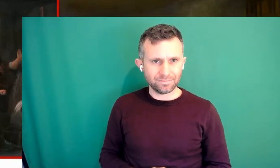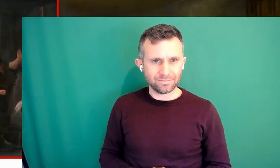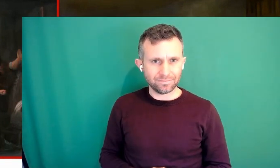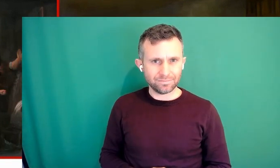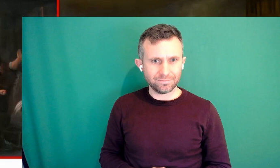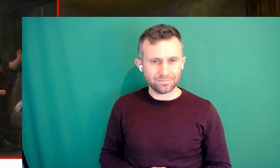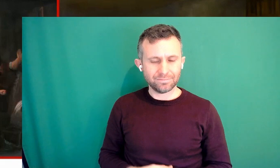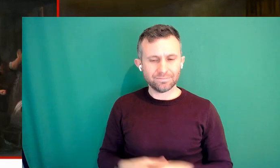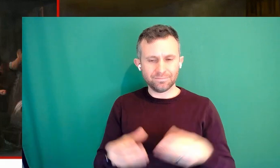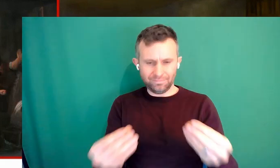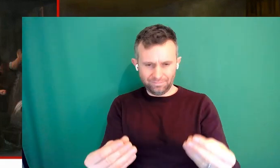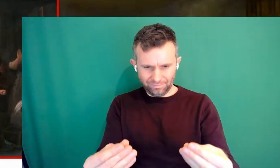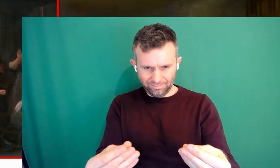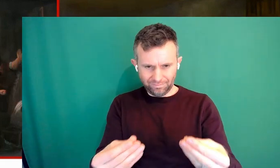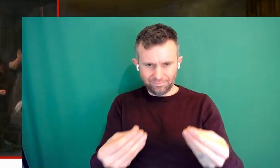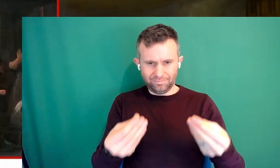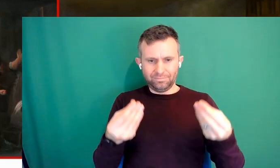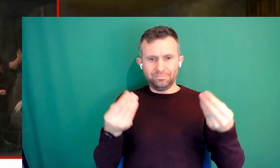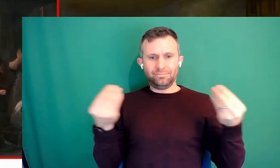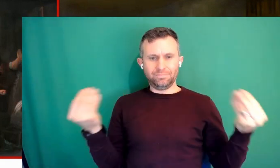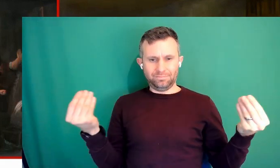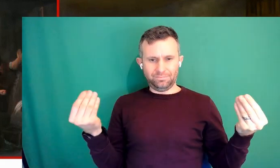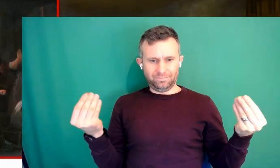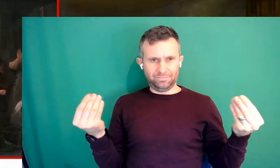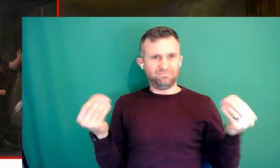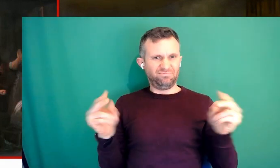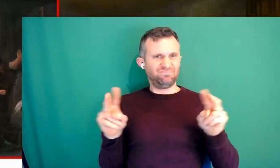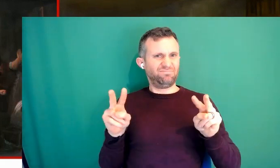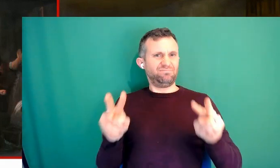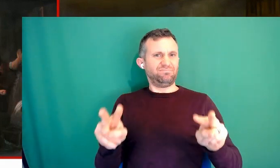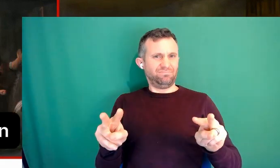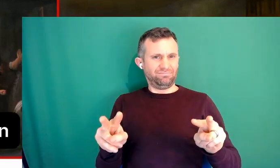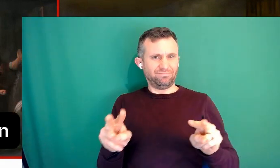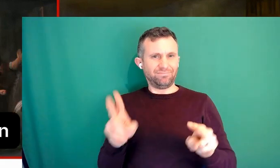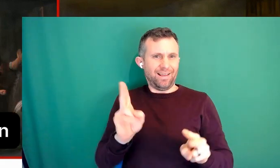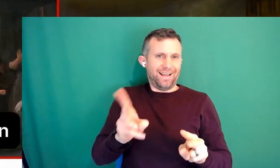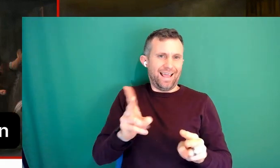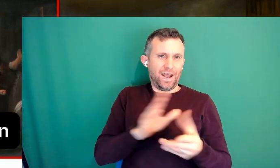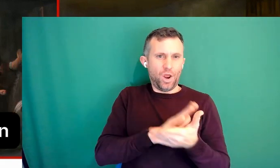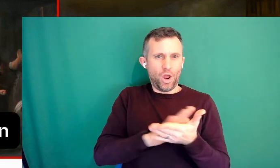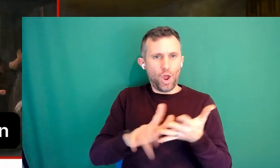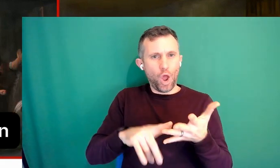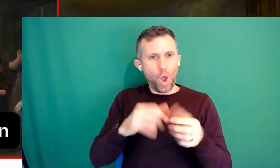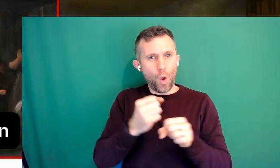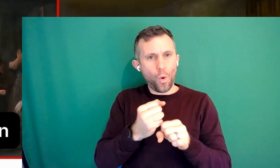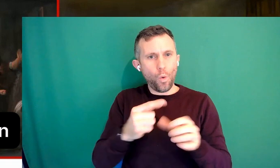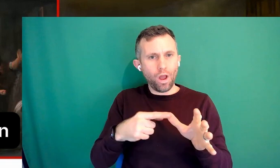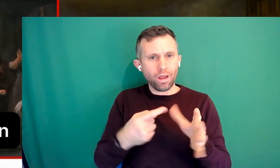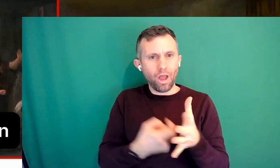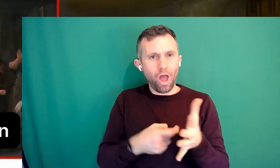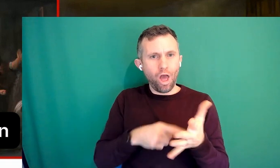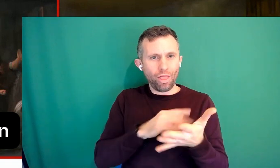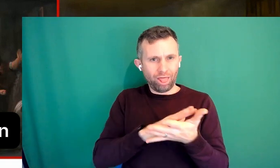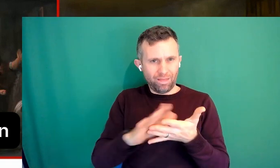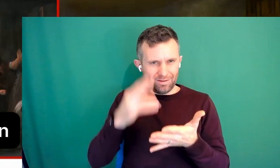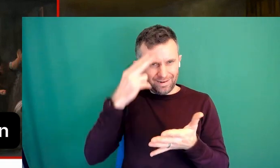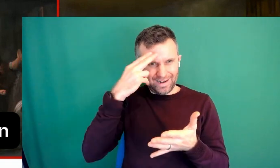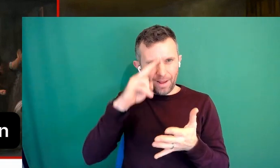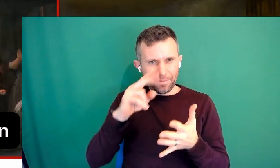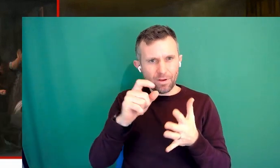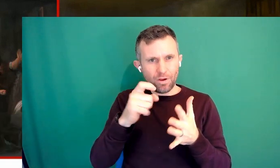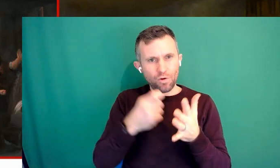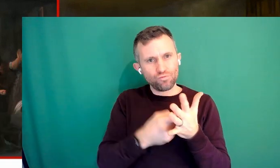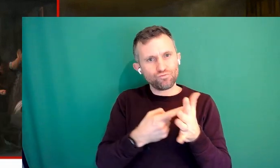a gentleman. In the next panel, he is being trained in the art of being a